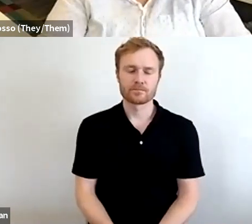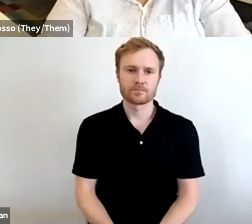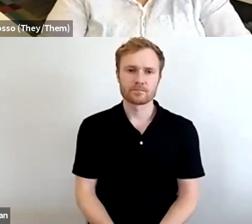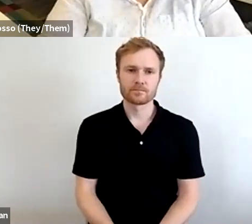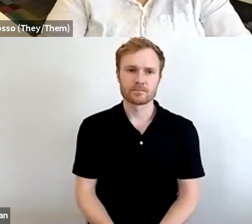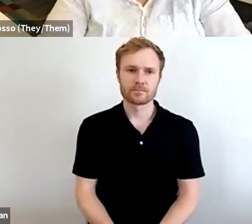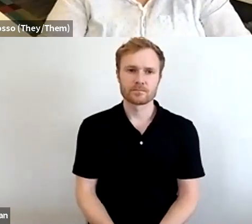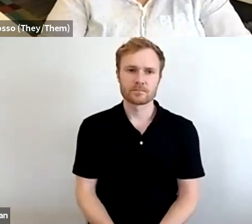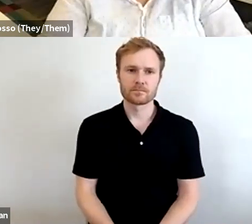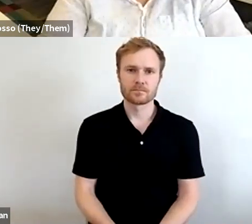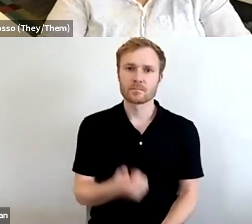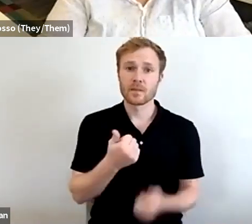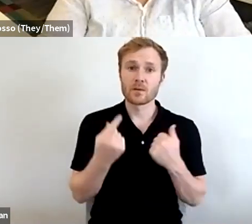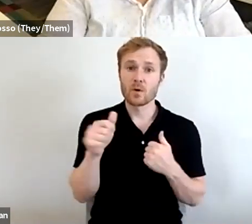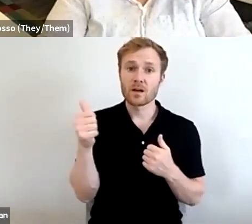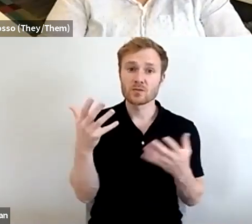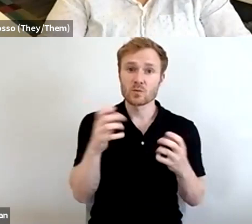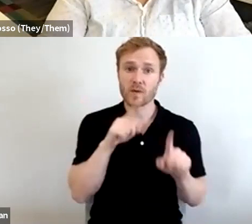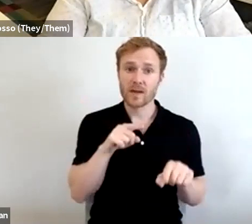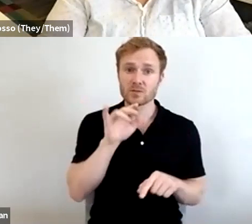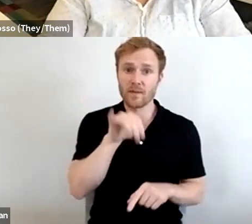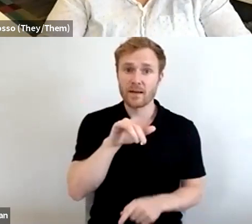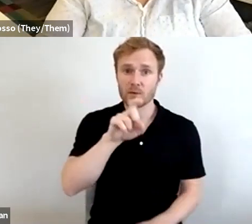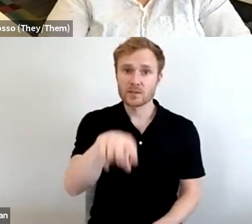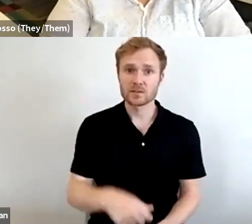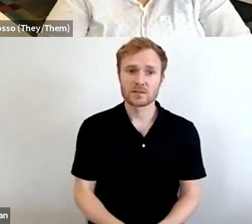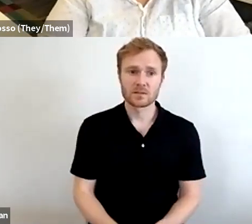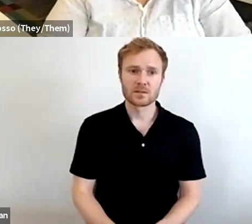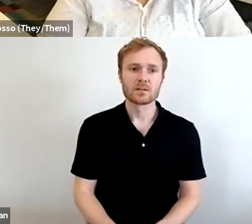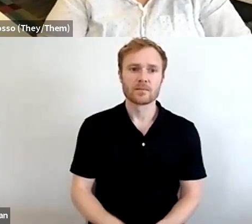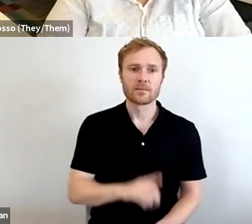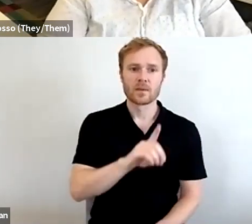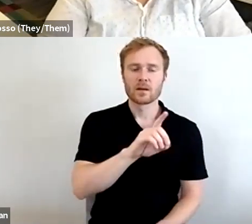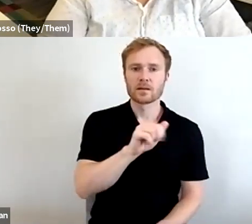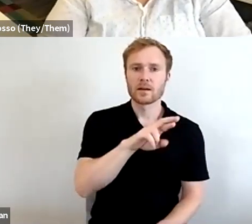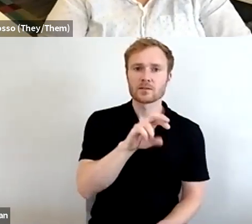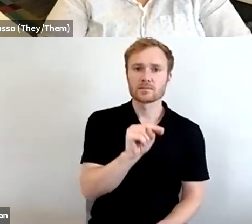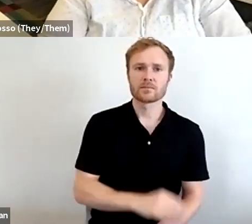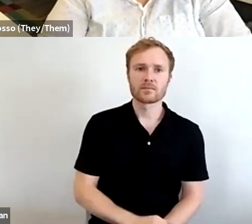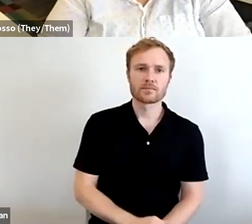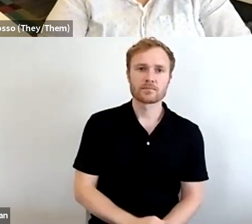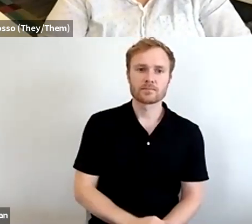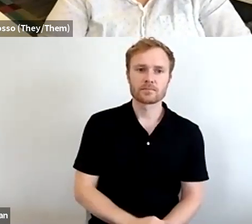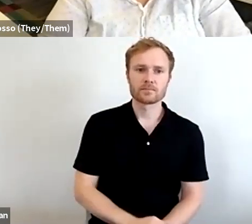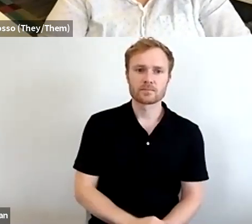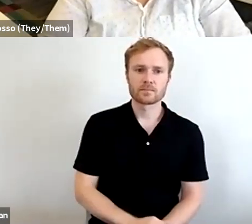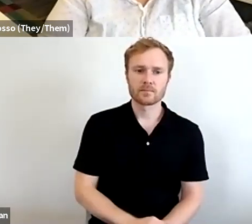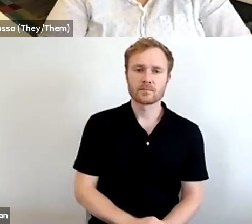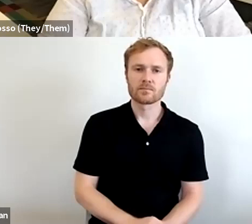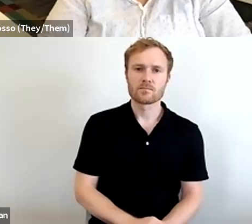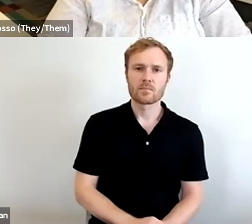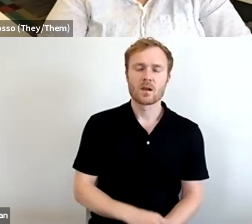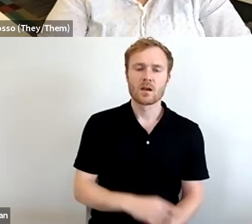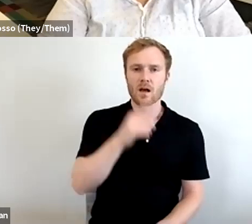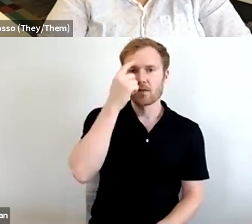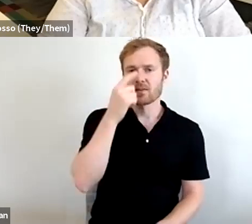Does anyone else want to hop on that question at all? Darren? Yeah, so I think like another hard aspect, and this has to deal with like the